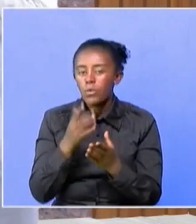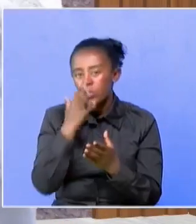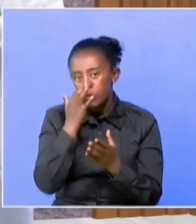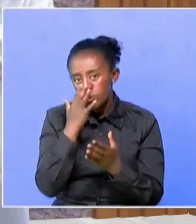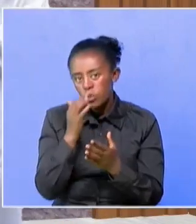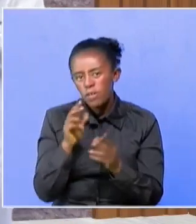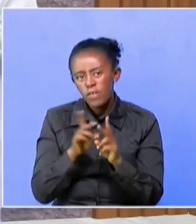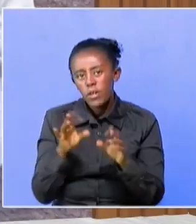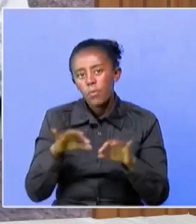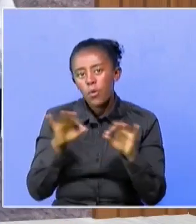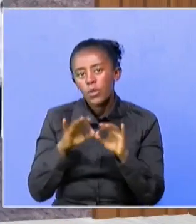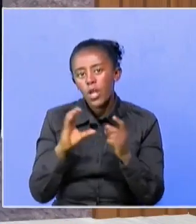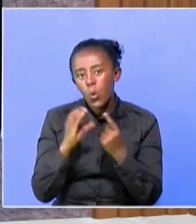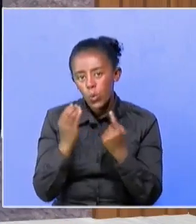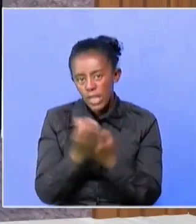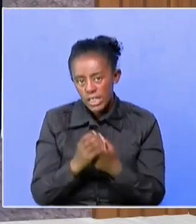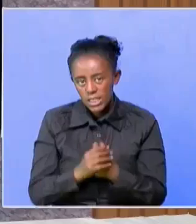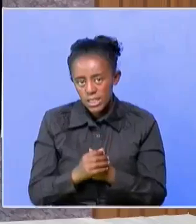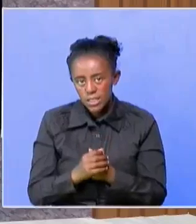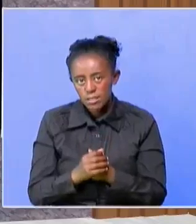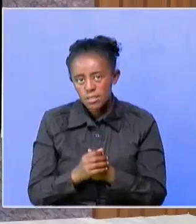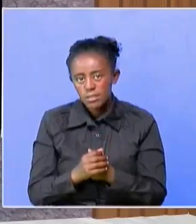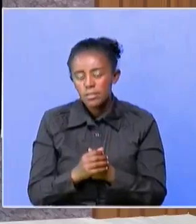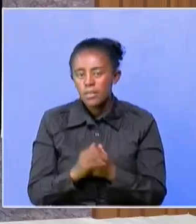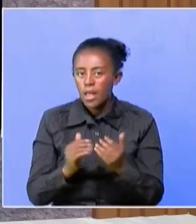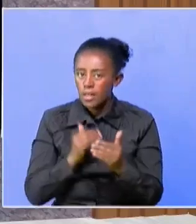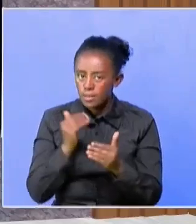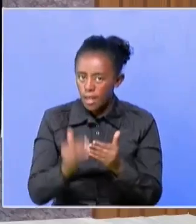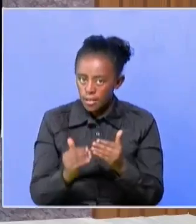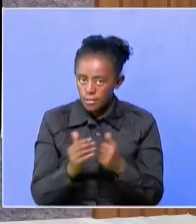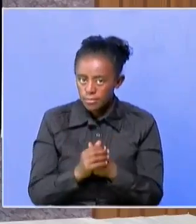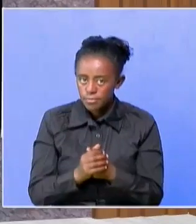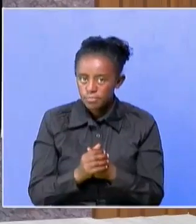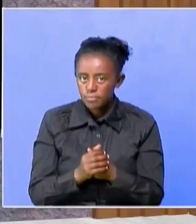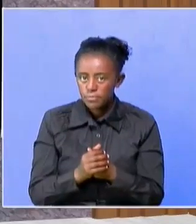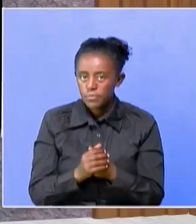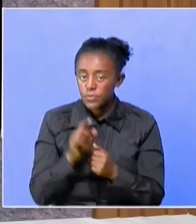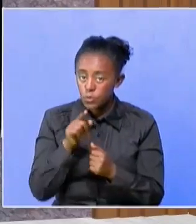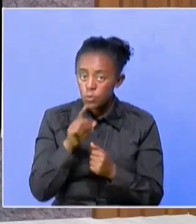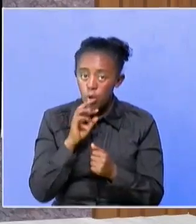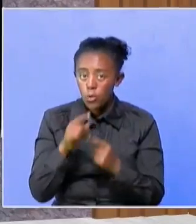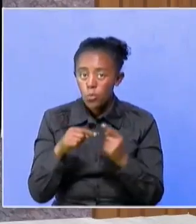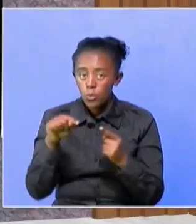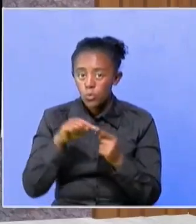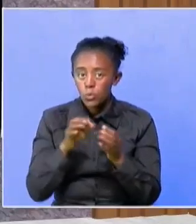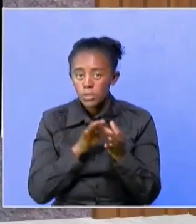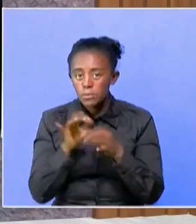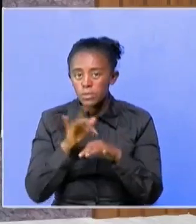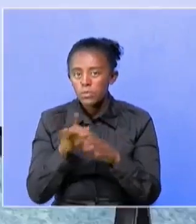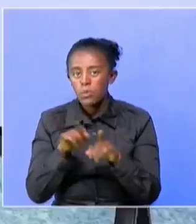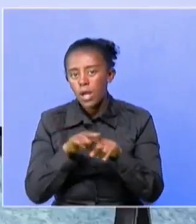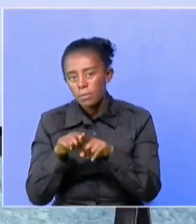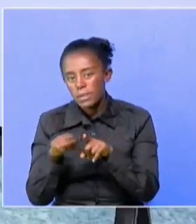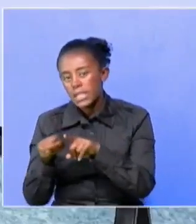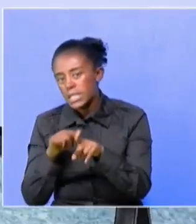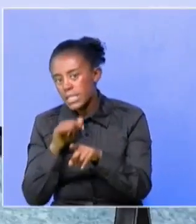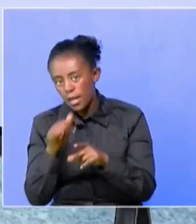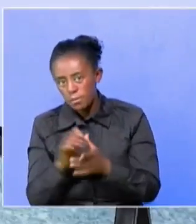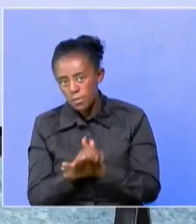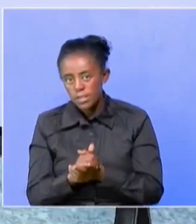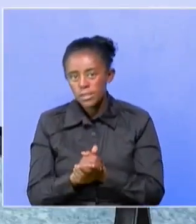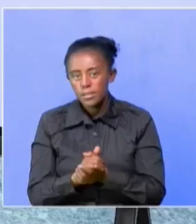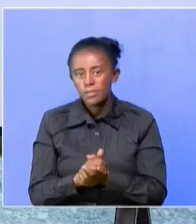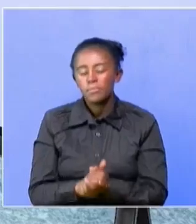very important context. And then you are going to express your agreement and disagreement.